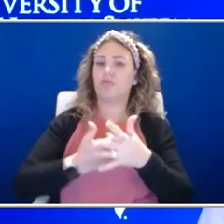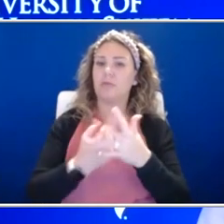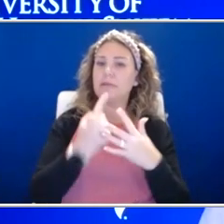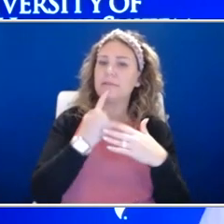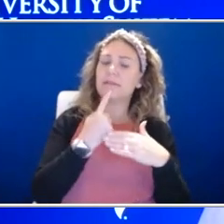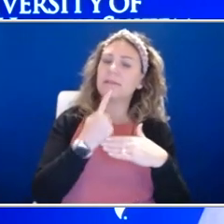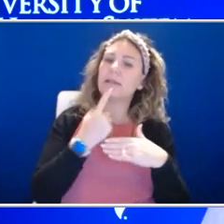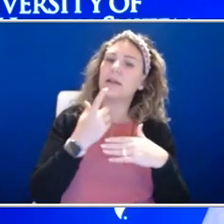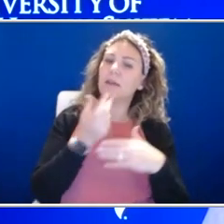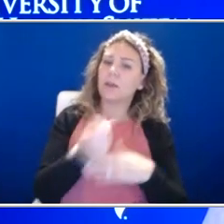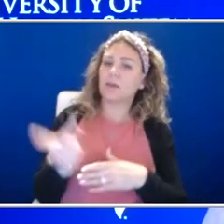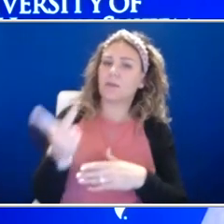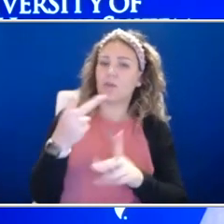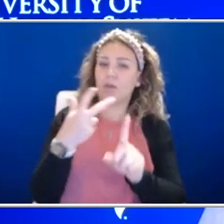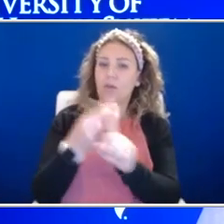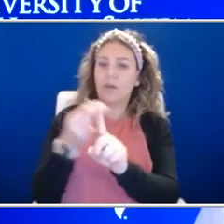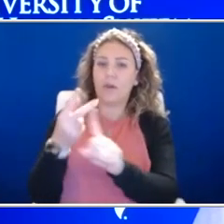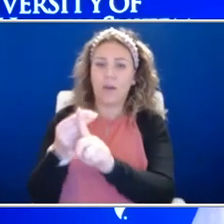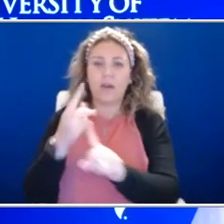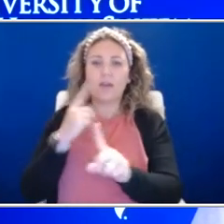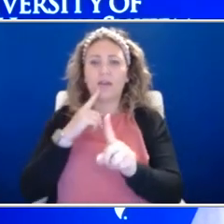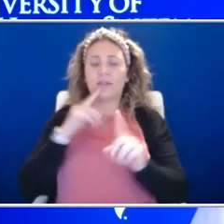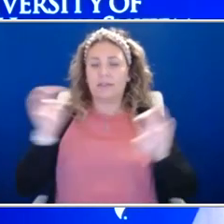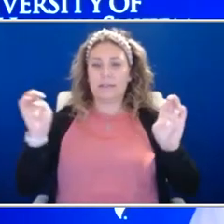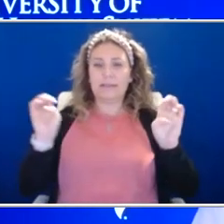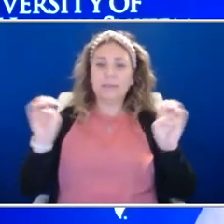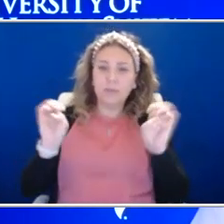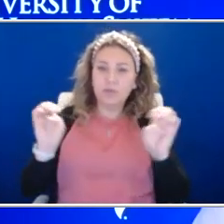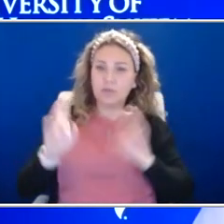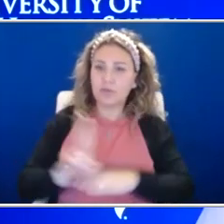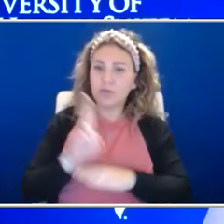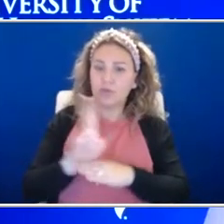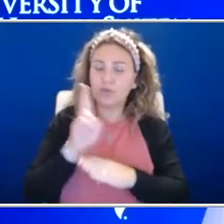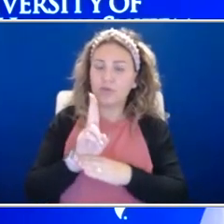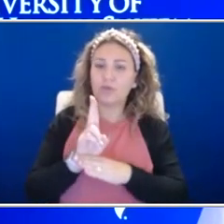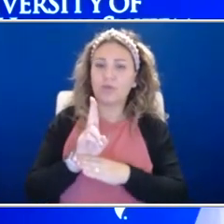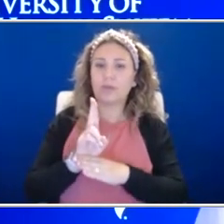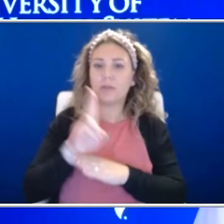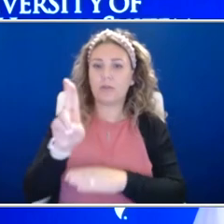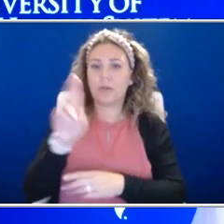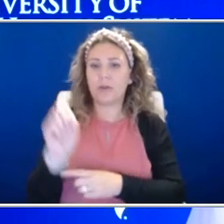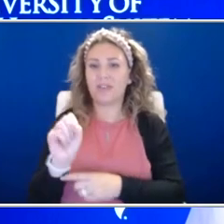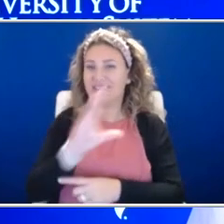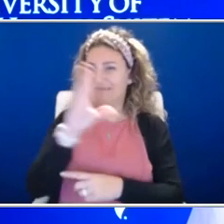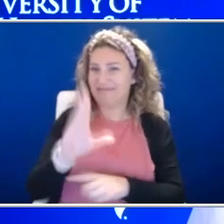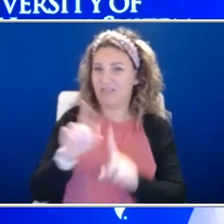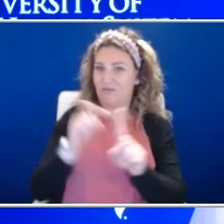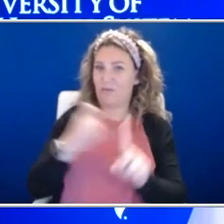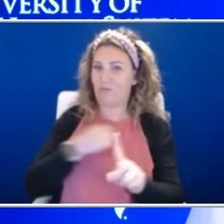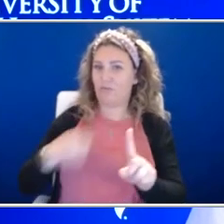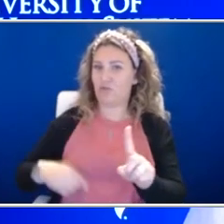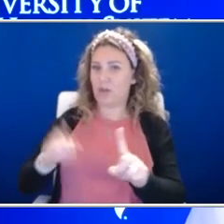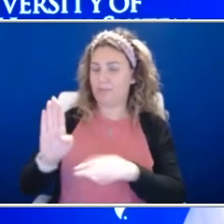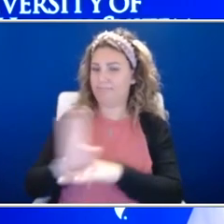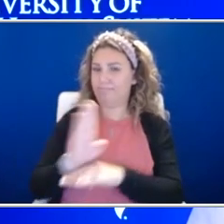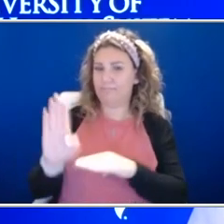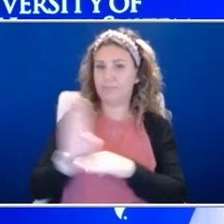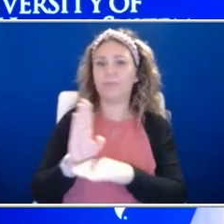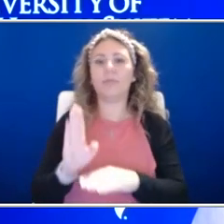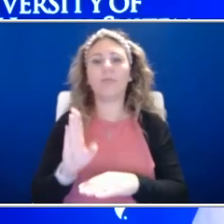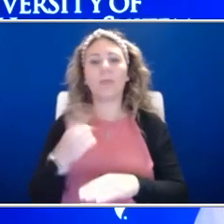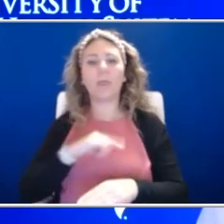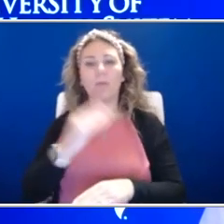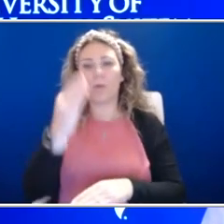few vaccines that are emergency use authorized here in the United States. None of those are from those Chinese companies. We know that